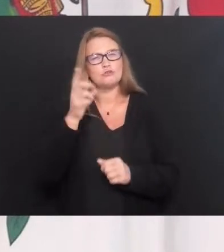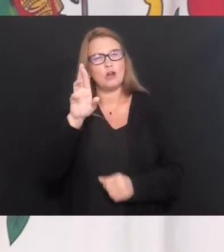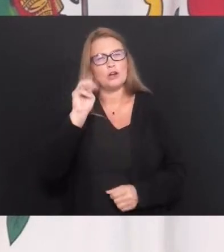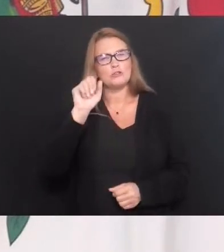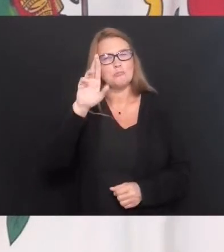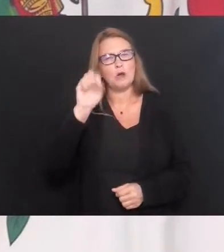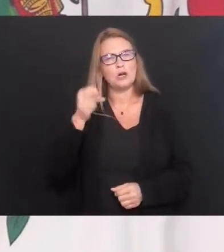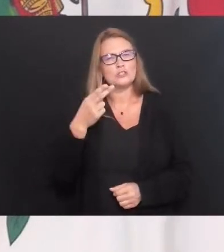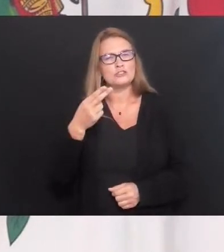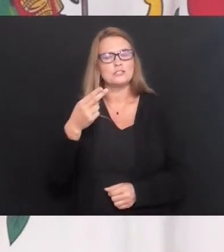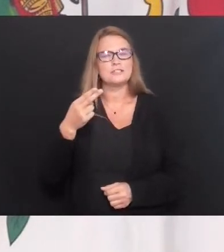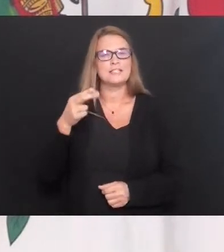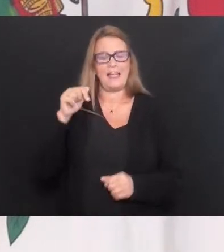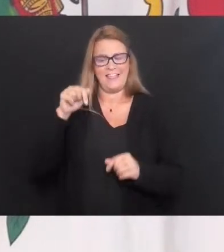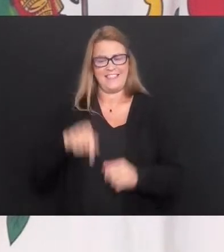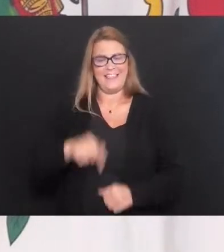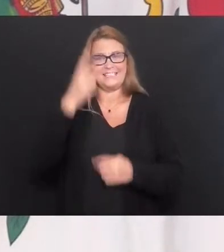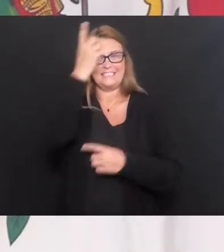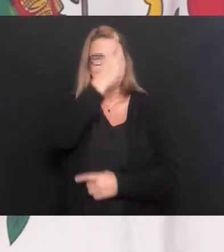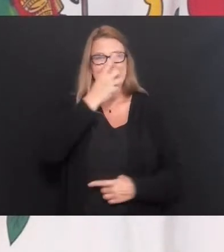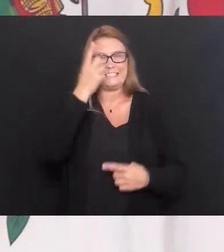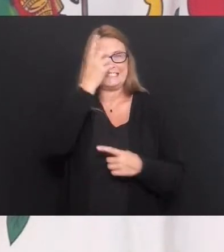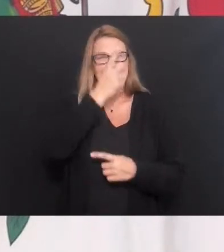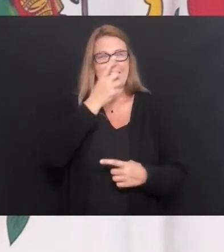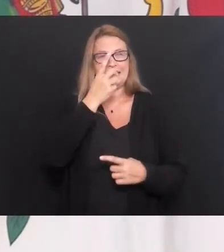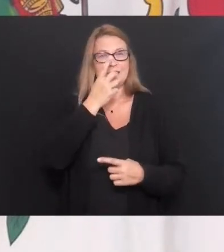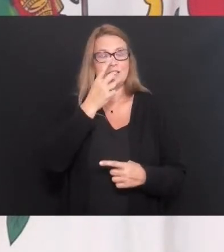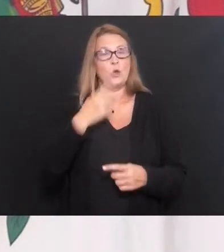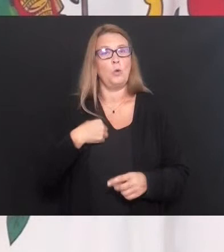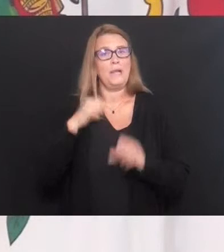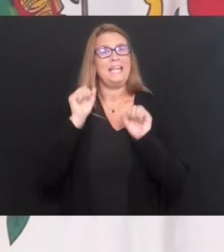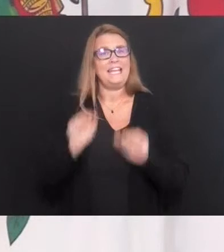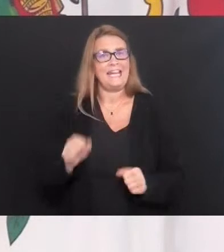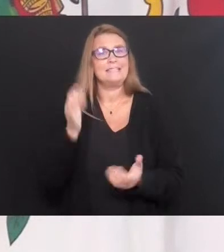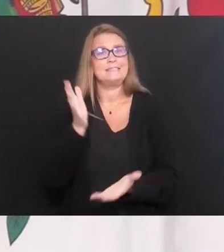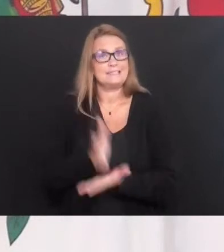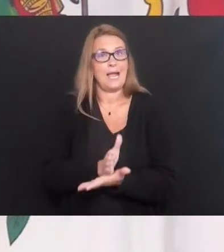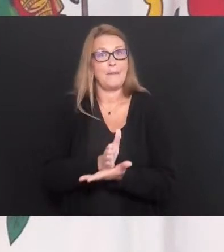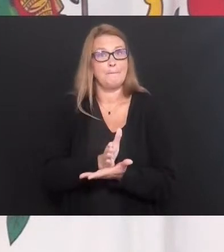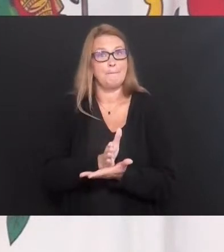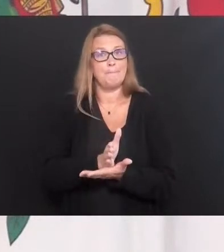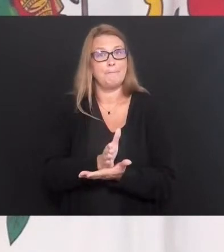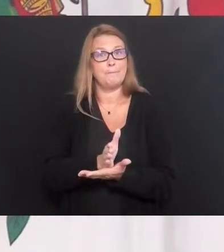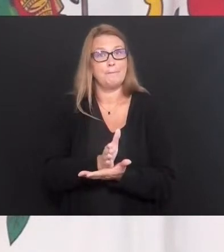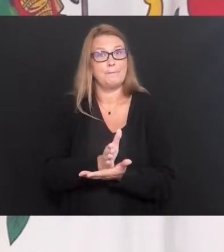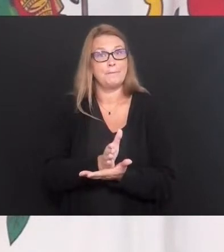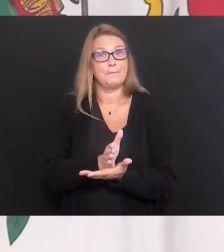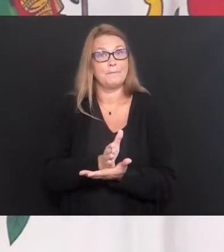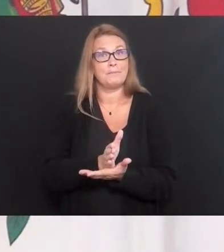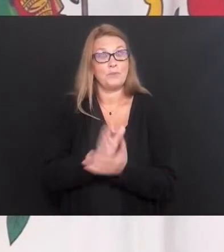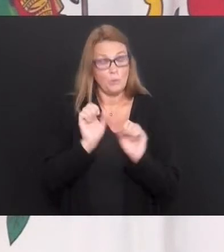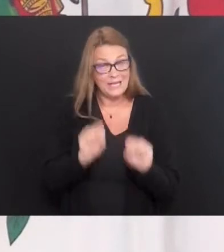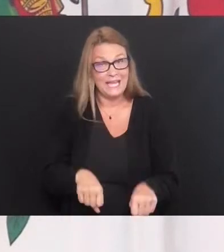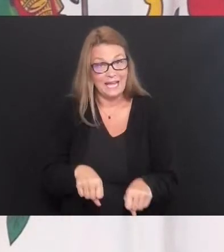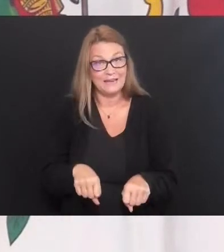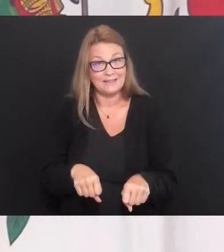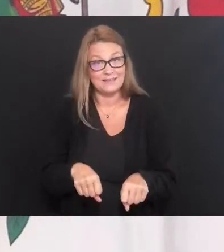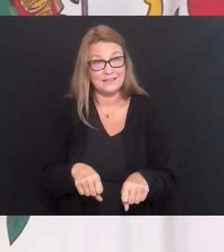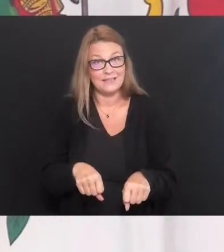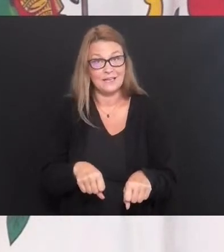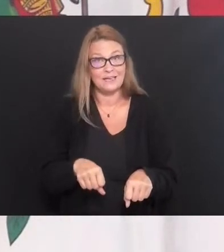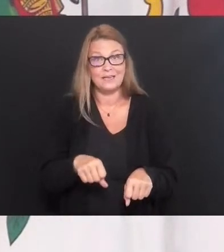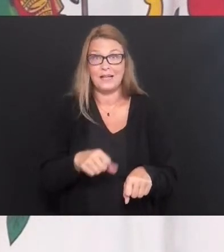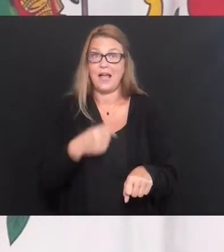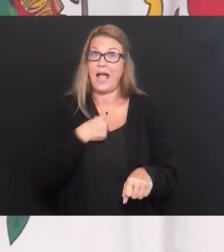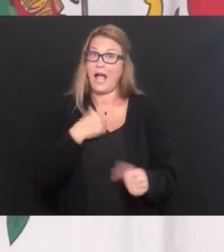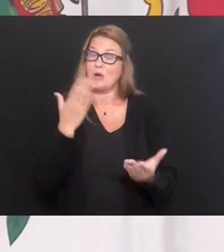said, this disease is one that we can stop. Well, I would highly, highly,